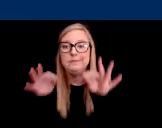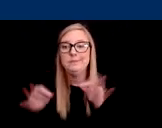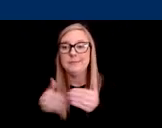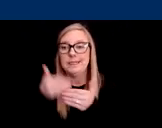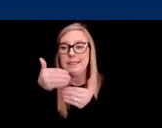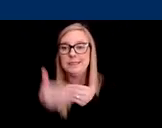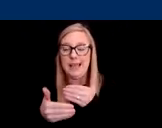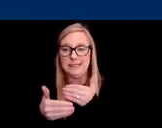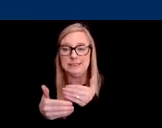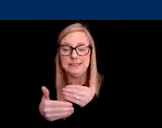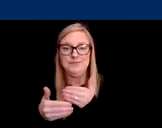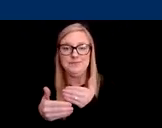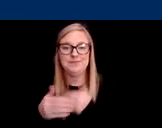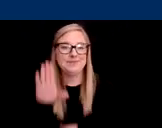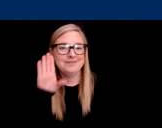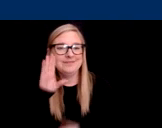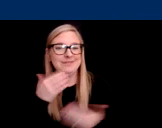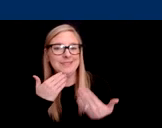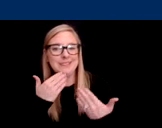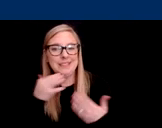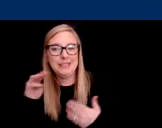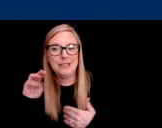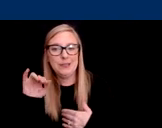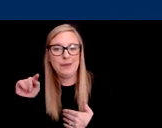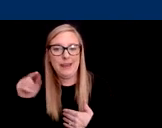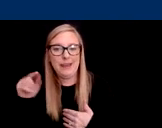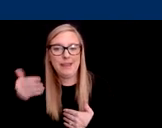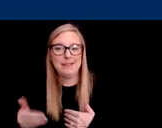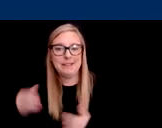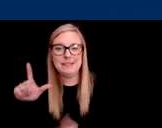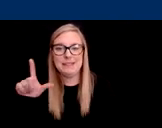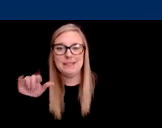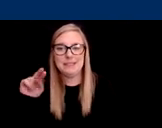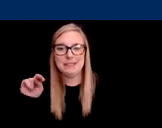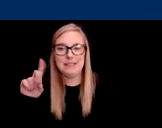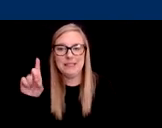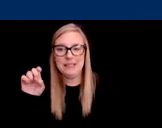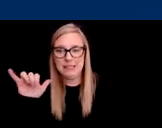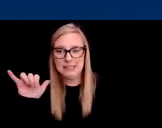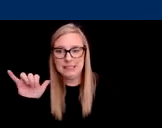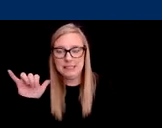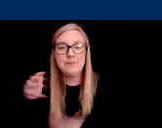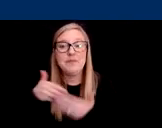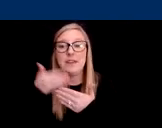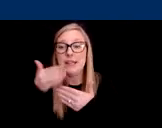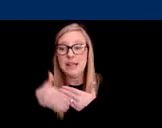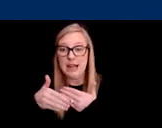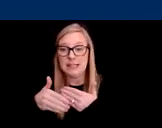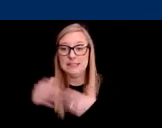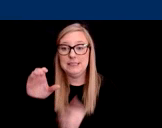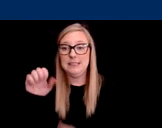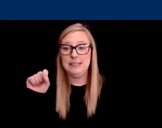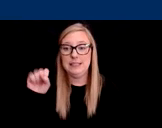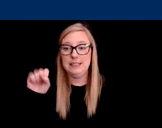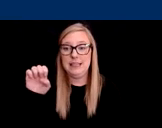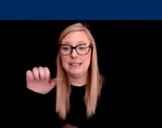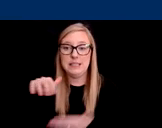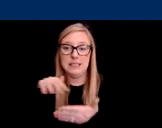Perfect. Thank you, Matt. This is Lindsay. So the next case study, as Matt had set us up earlier, is based